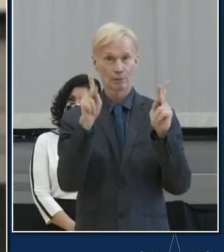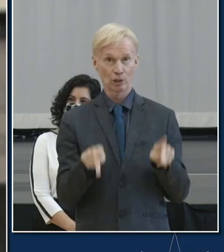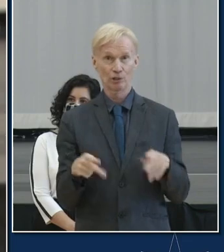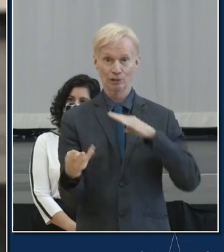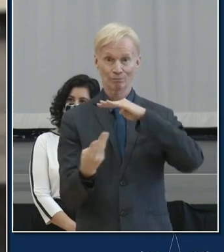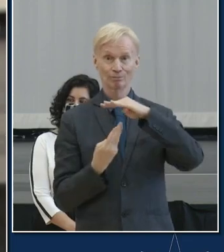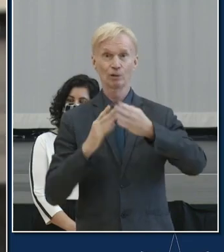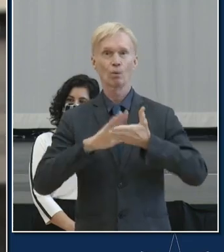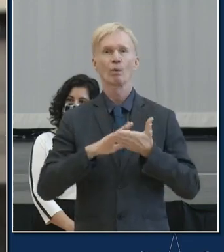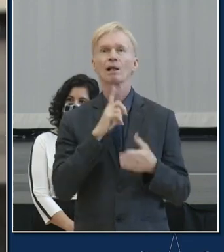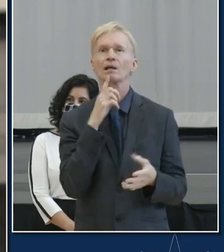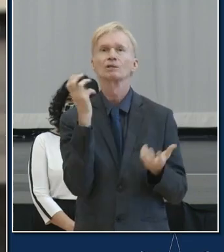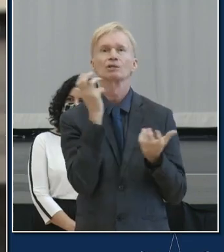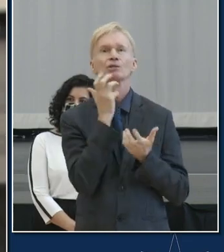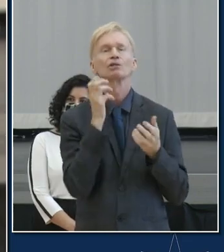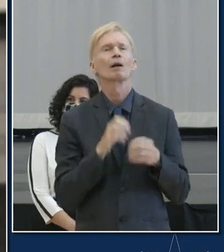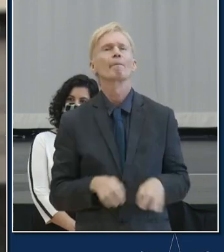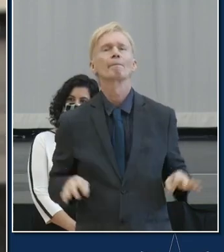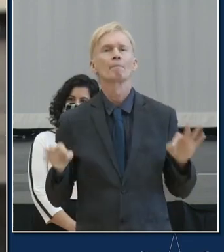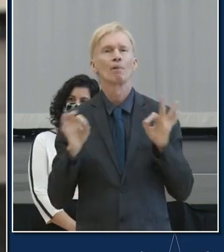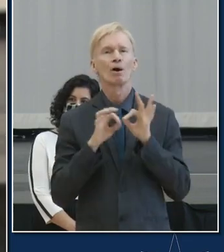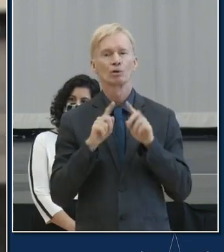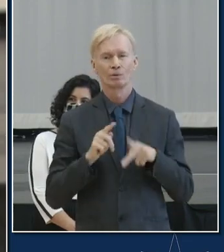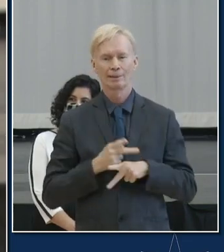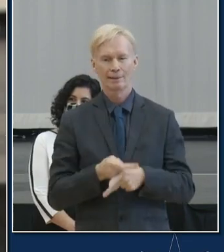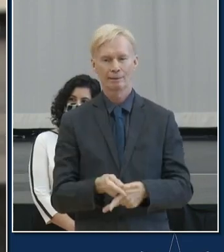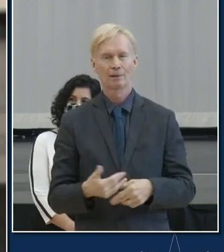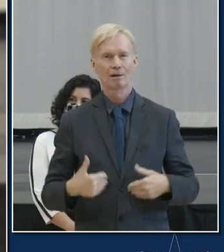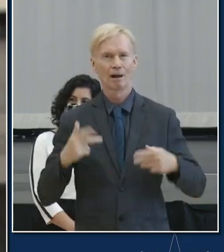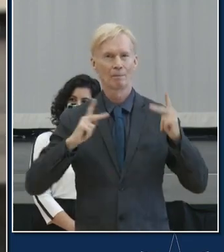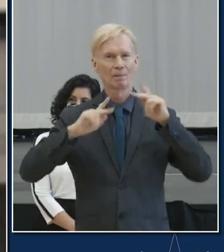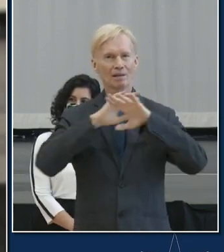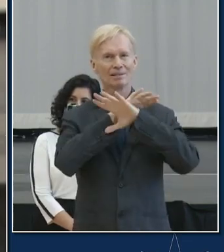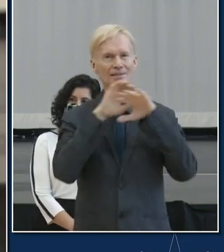important to the safety of our young people.